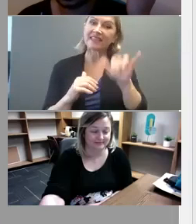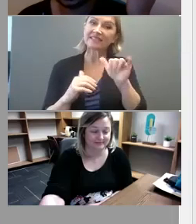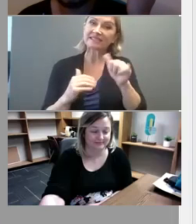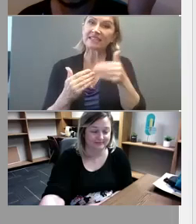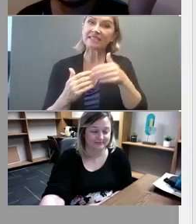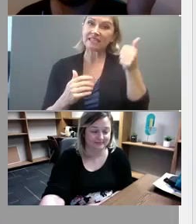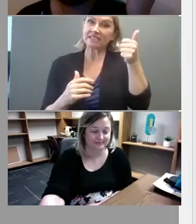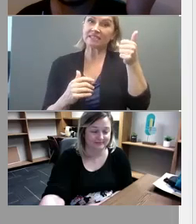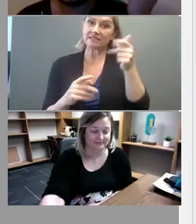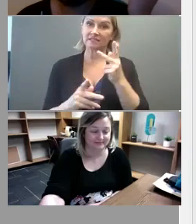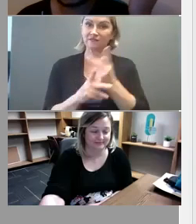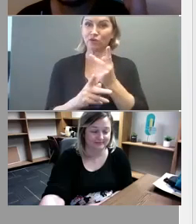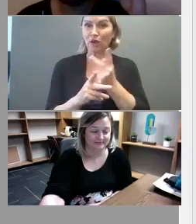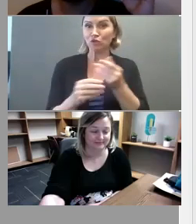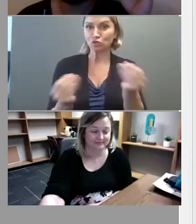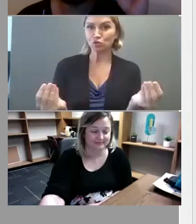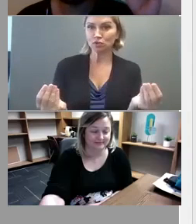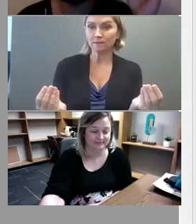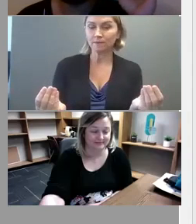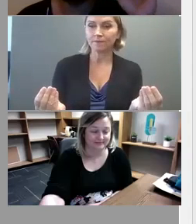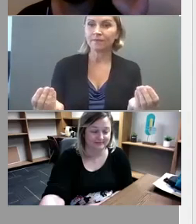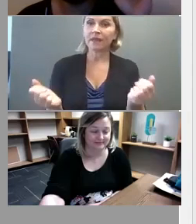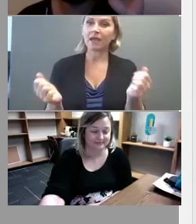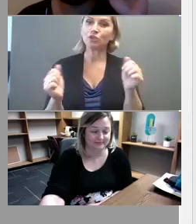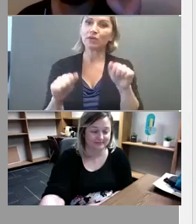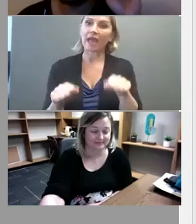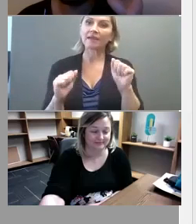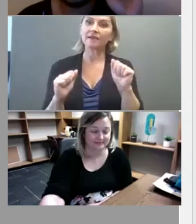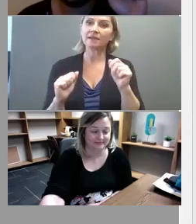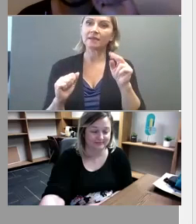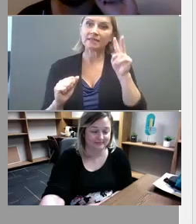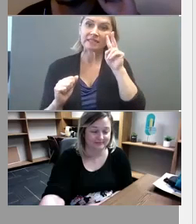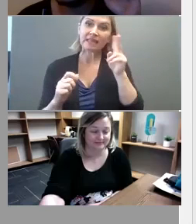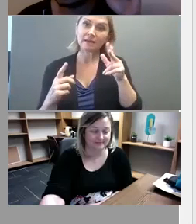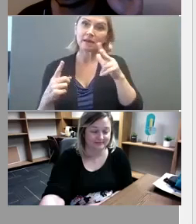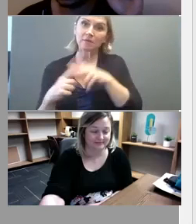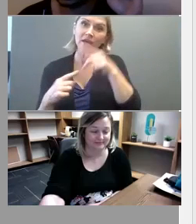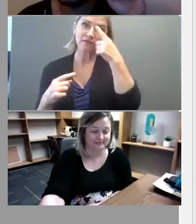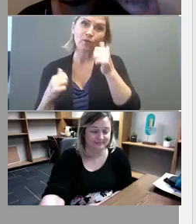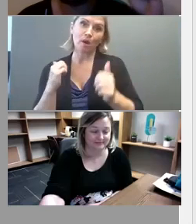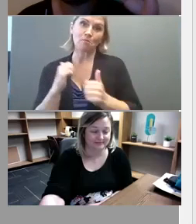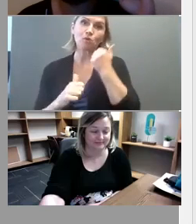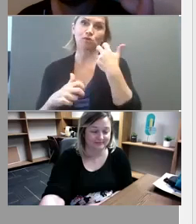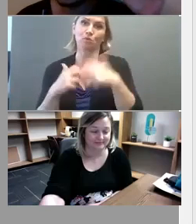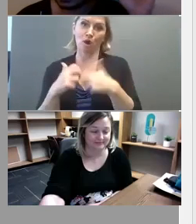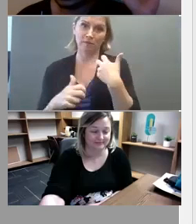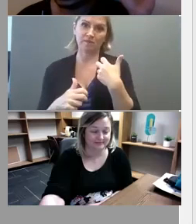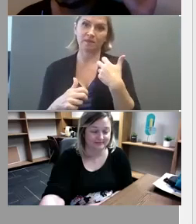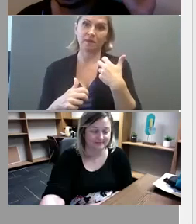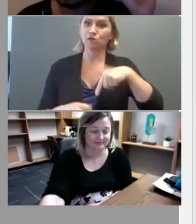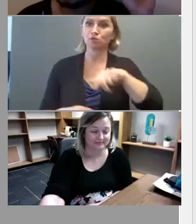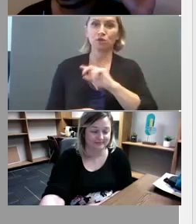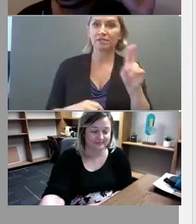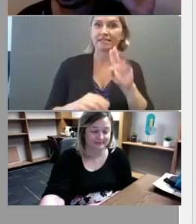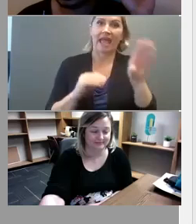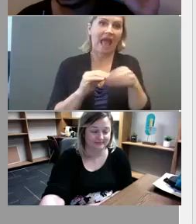out the solution. And it is also applicable to most problems that we see out there, because we are just adding